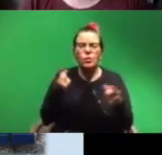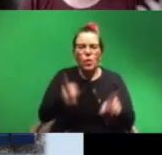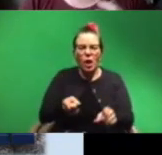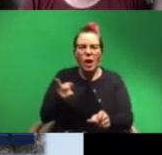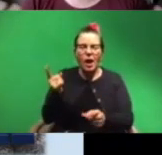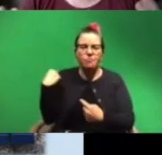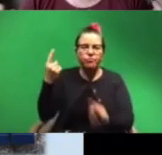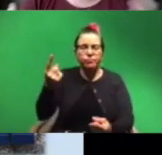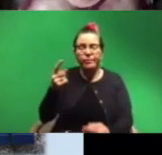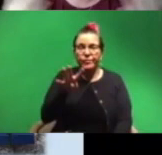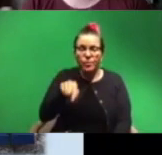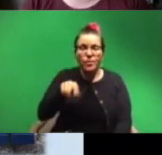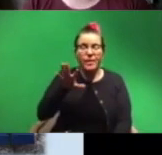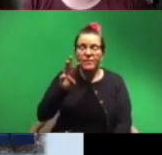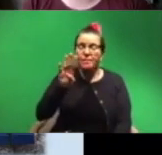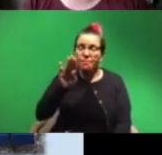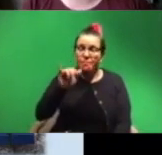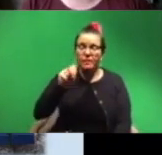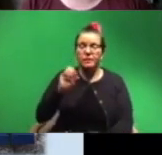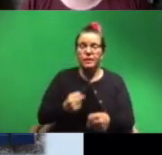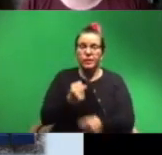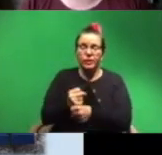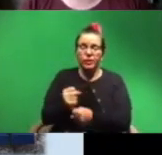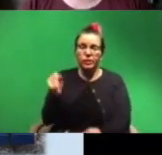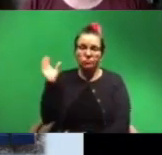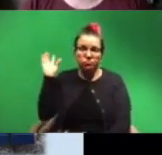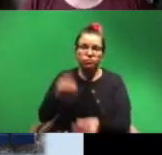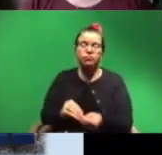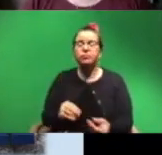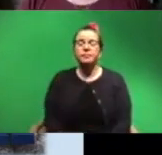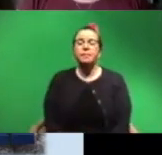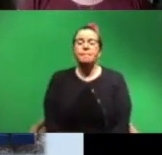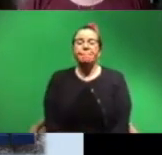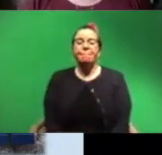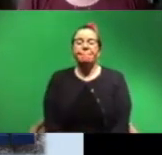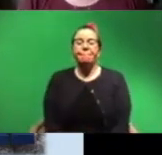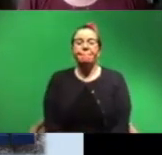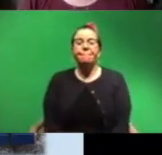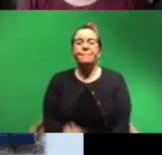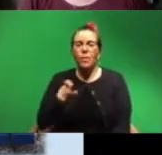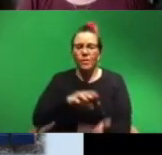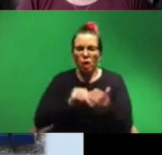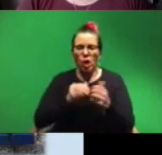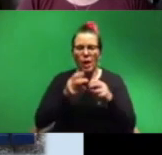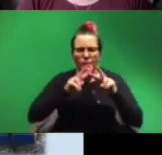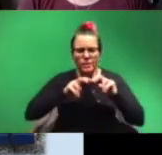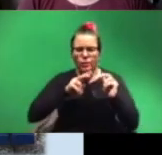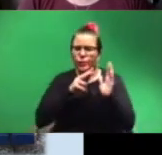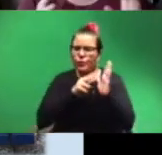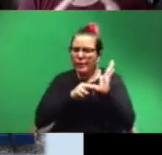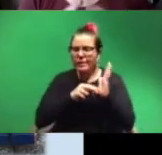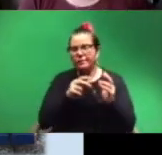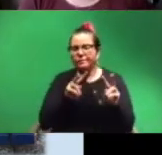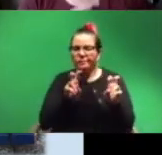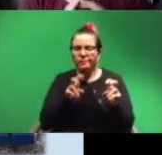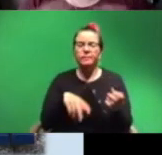last 4.5 billion years that our Earth has been around. You have to learn how to read them. But they